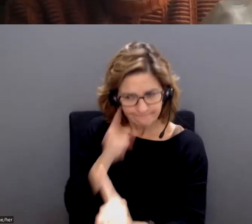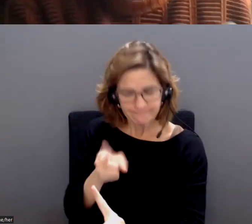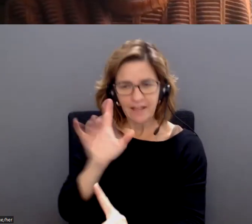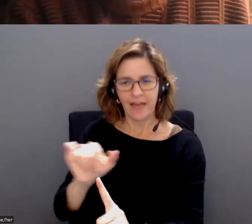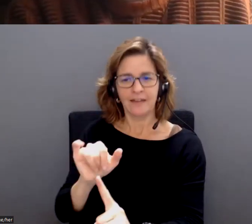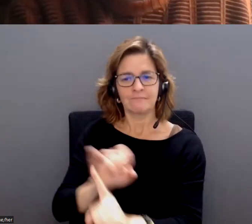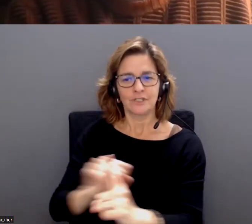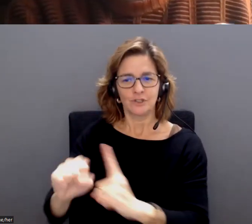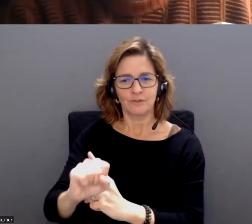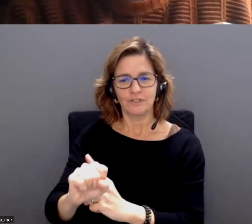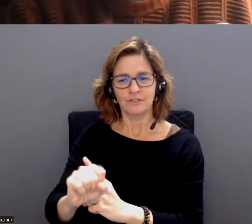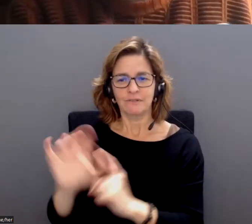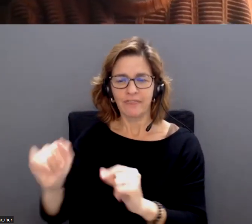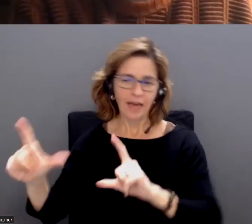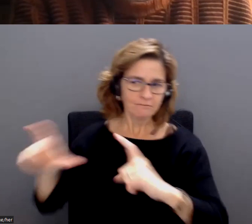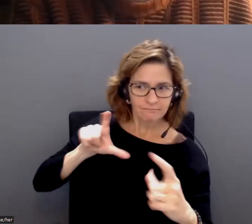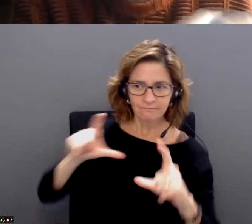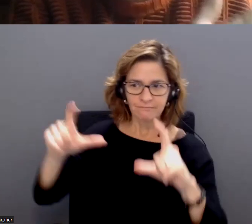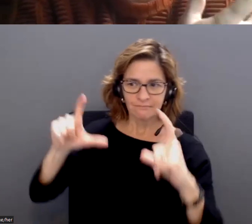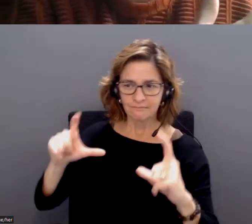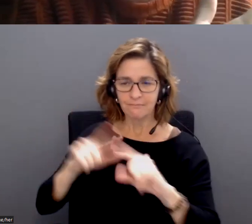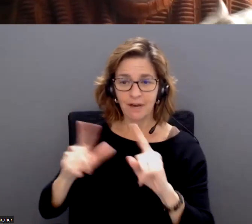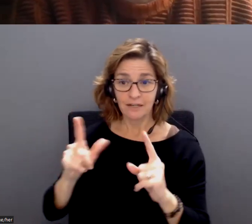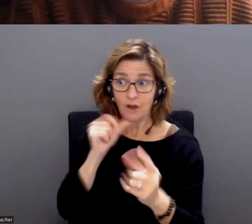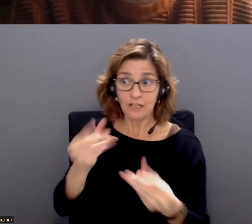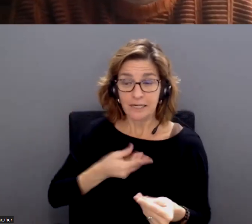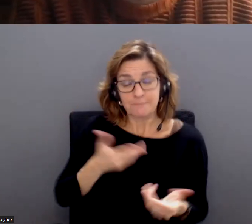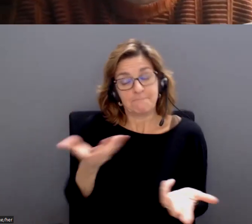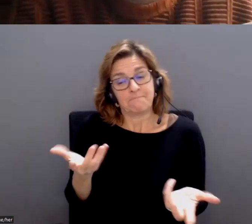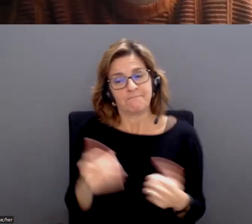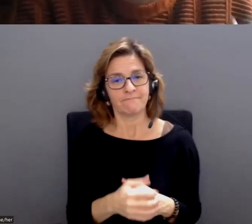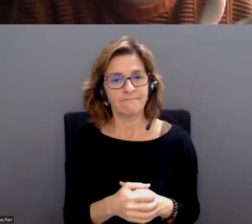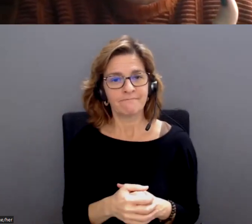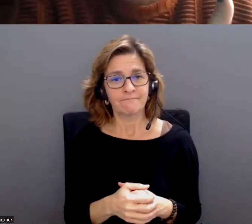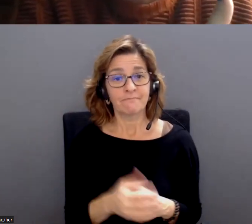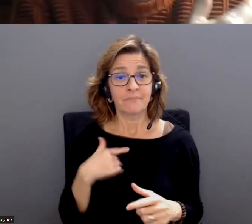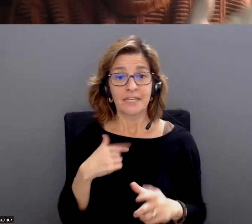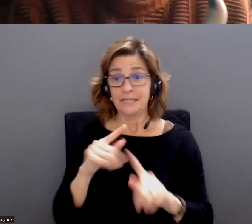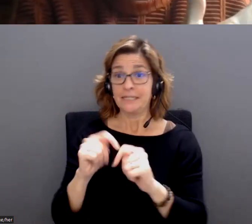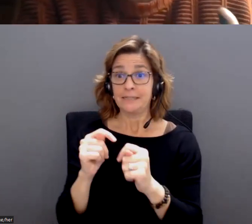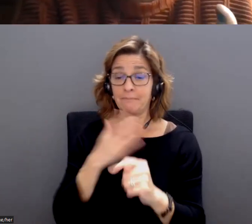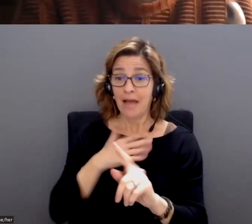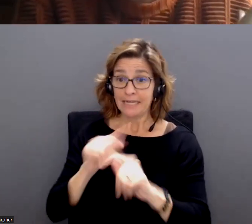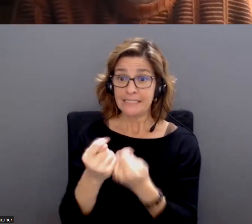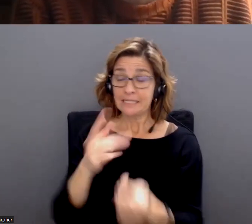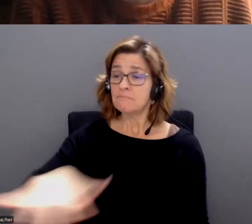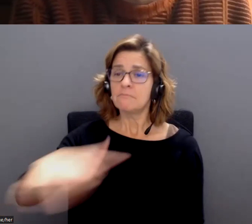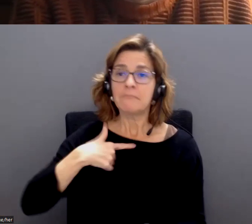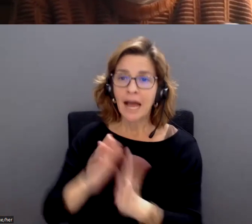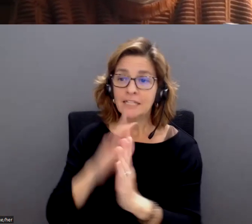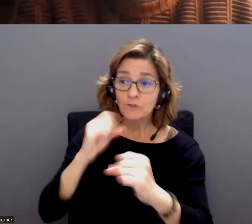through that prism. So I asked my team for those specific stats, and unfortunately they were explaining